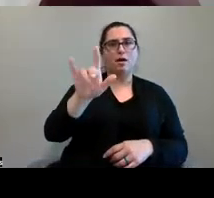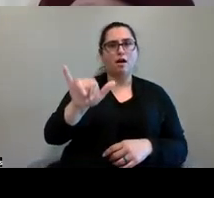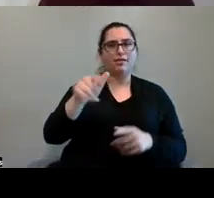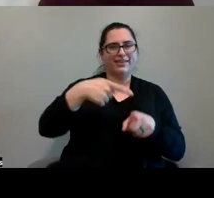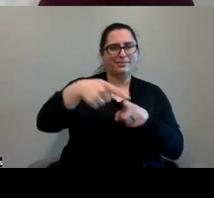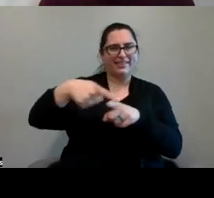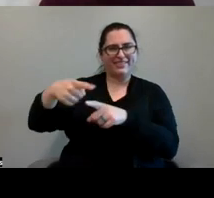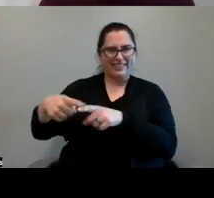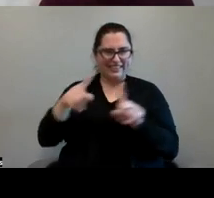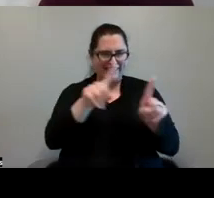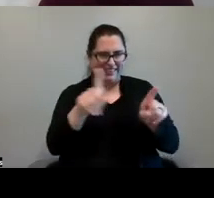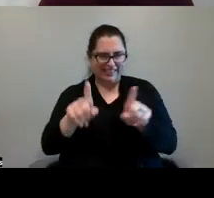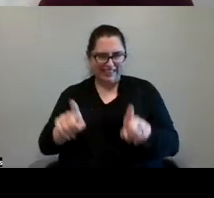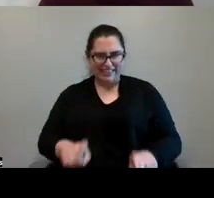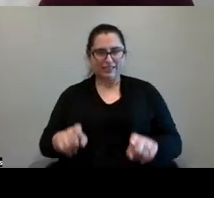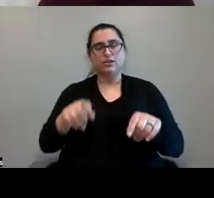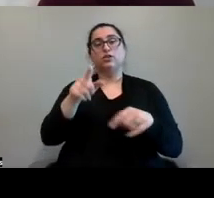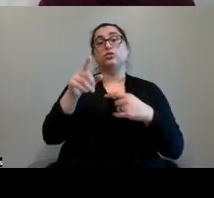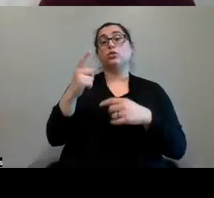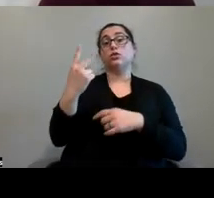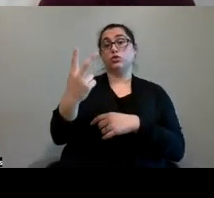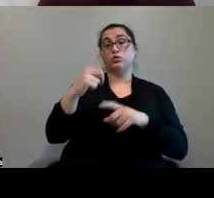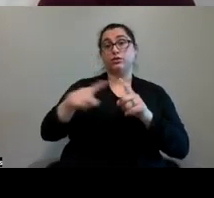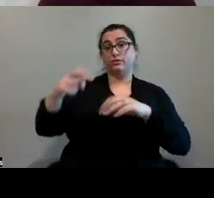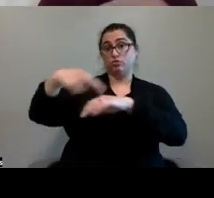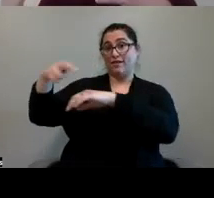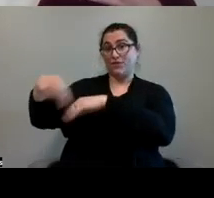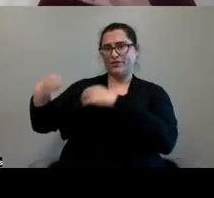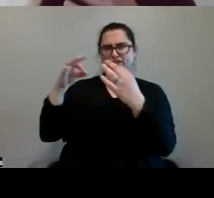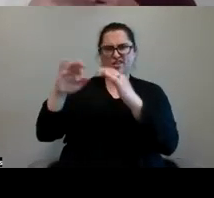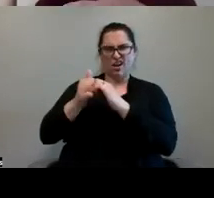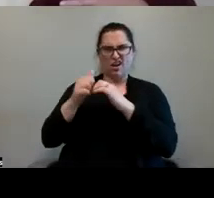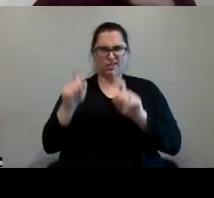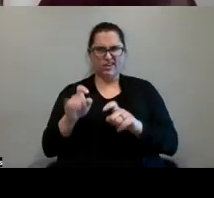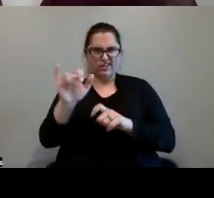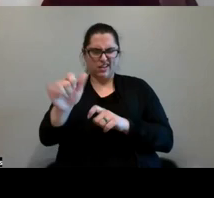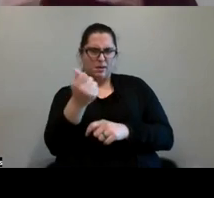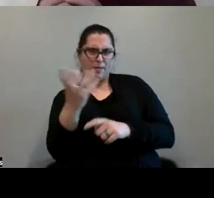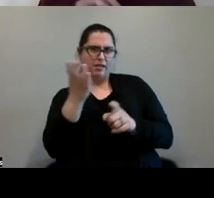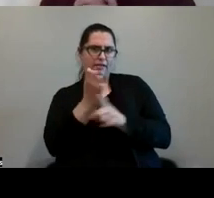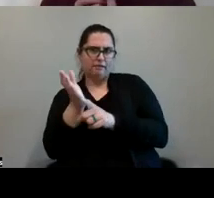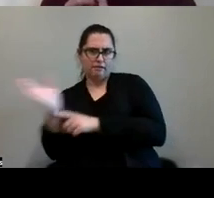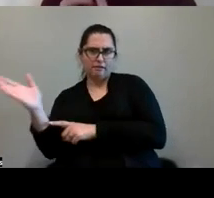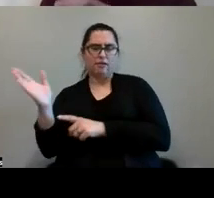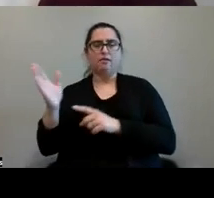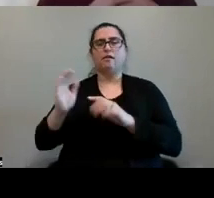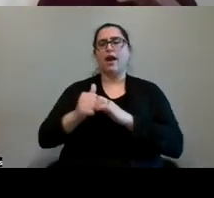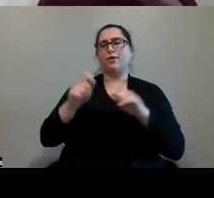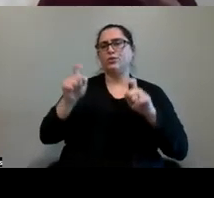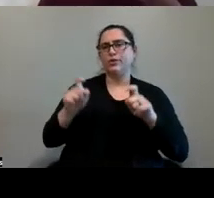polyspecificity assay described in these two references, basically testing for binding to soluble membrane